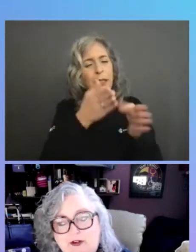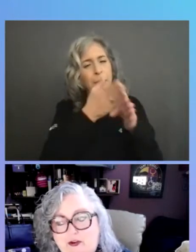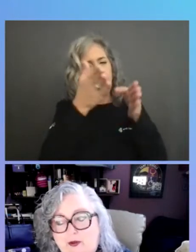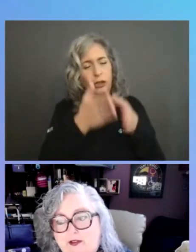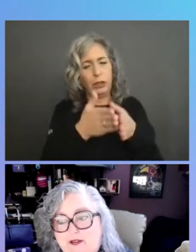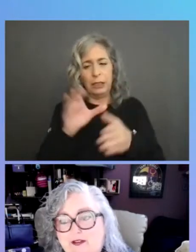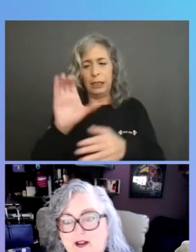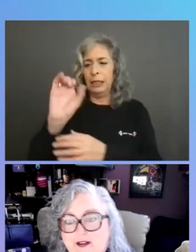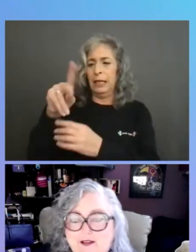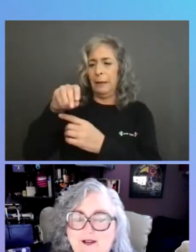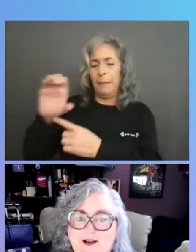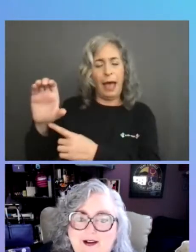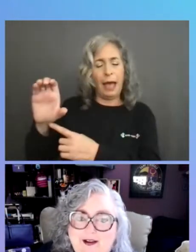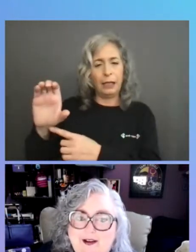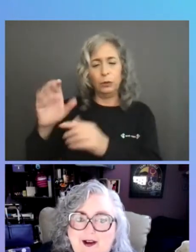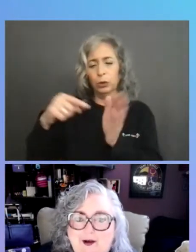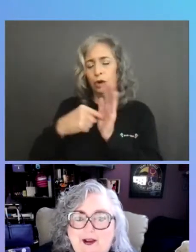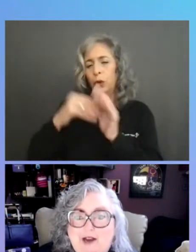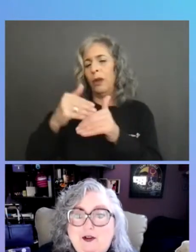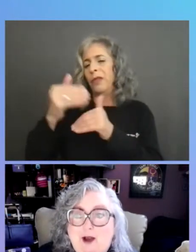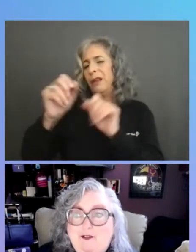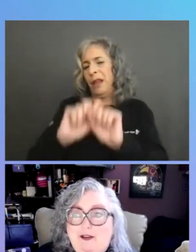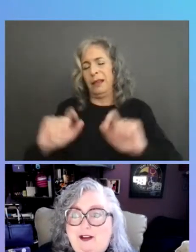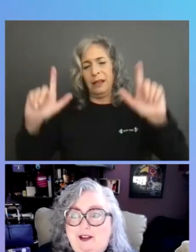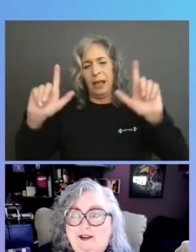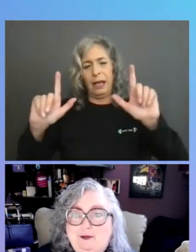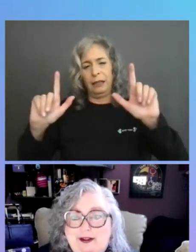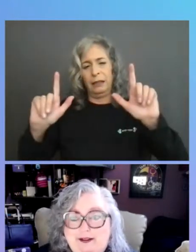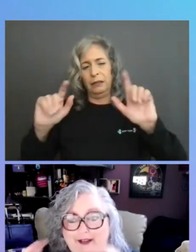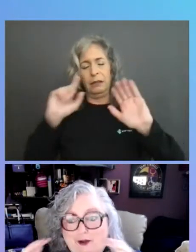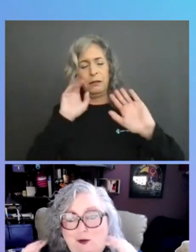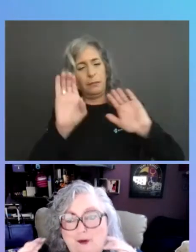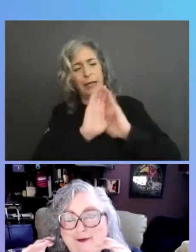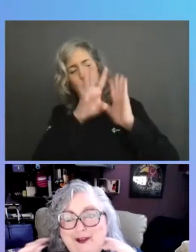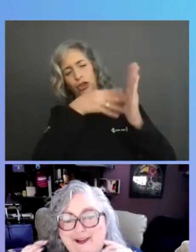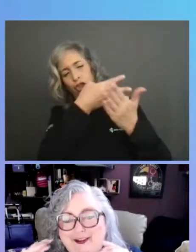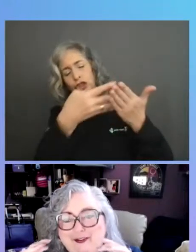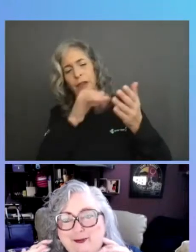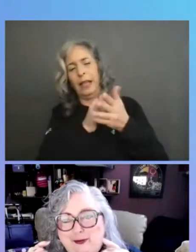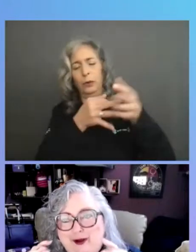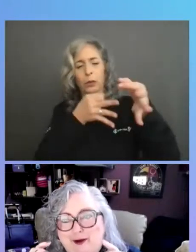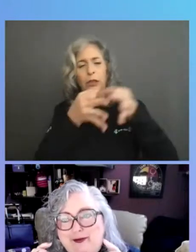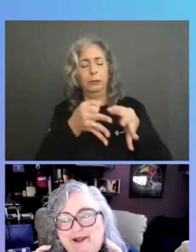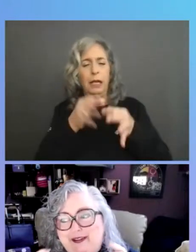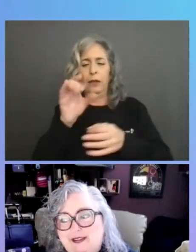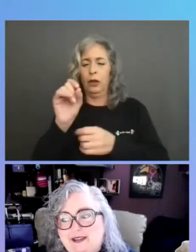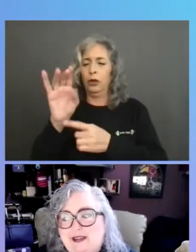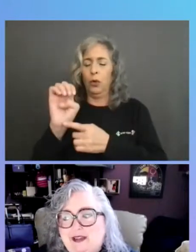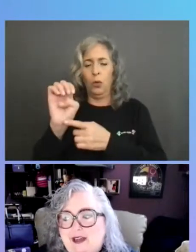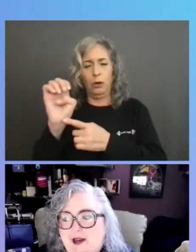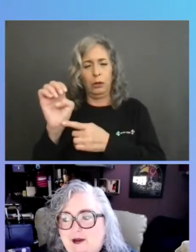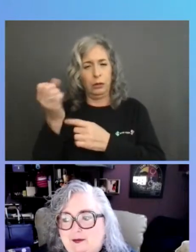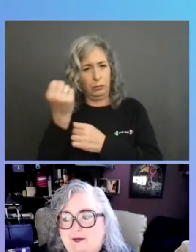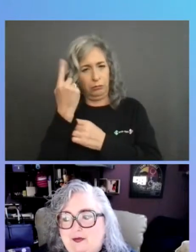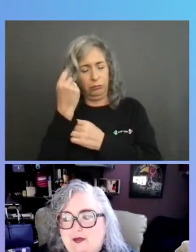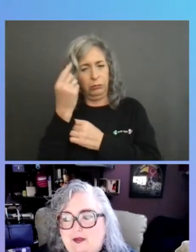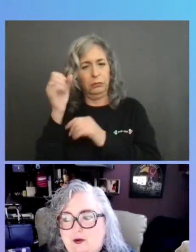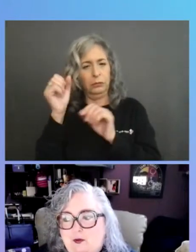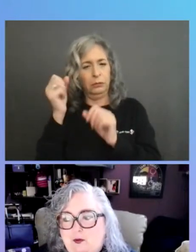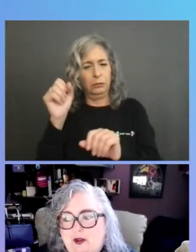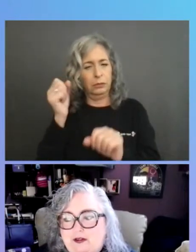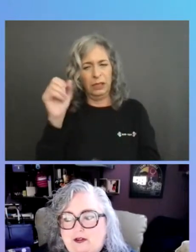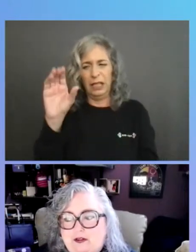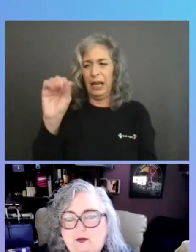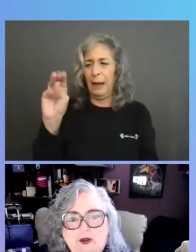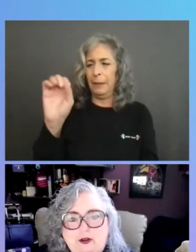is, and we're going to show on this next slide, kind of a graphic that explains that core foundational core competencies.